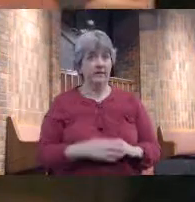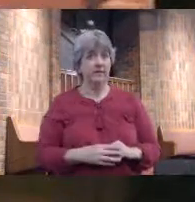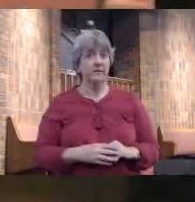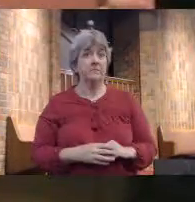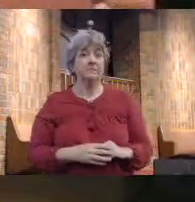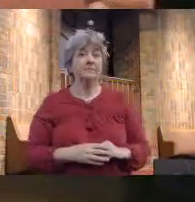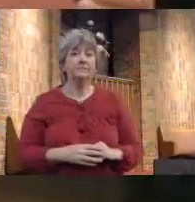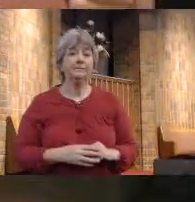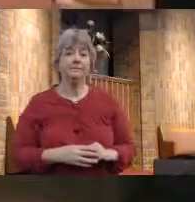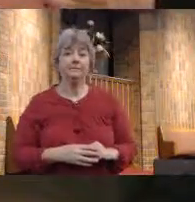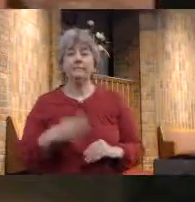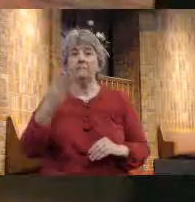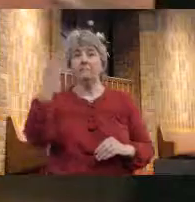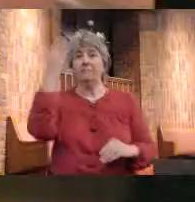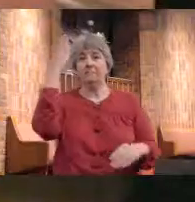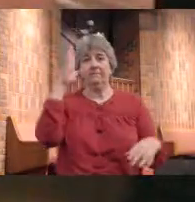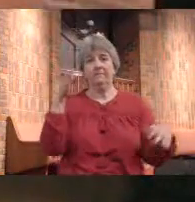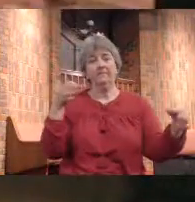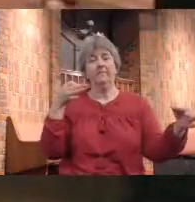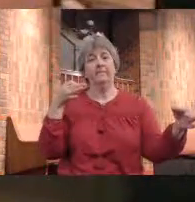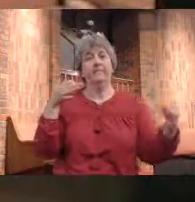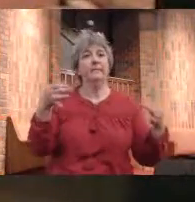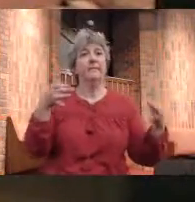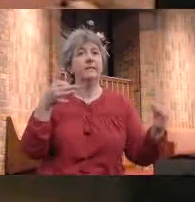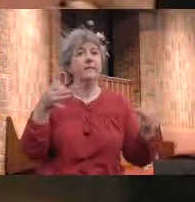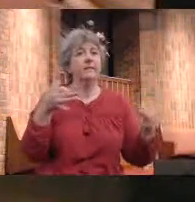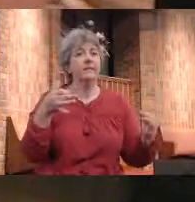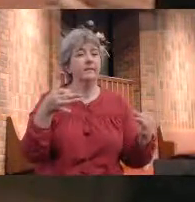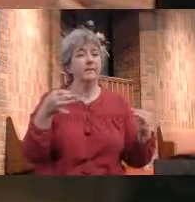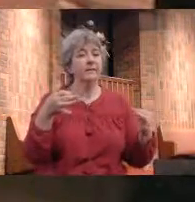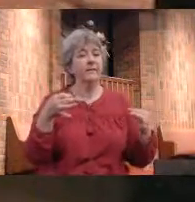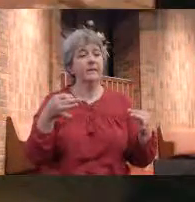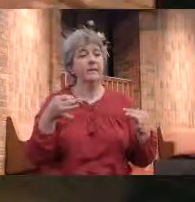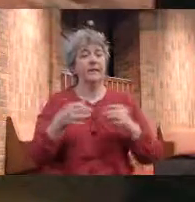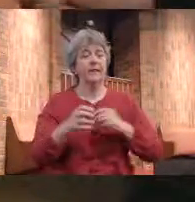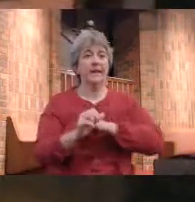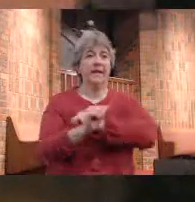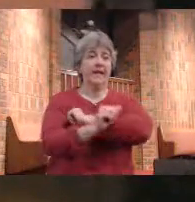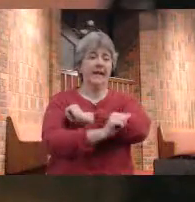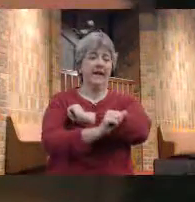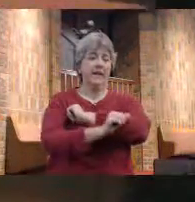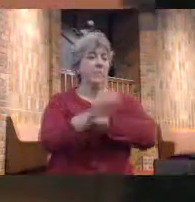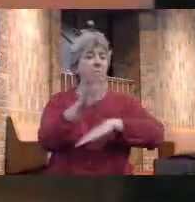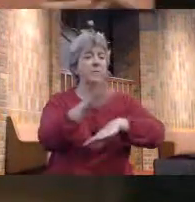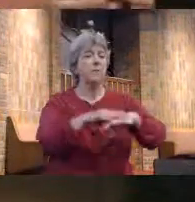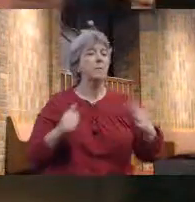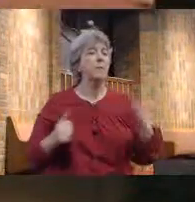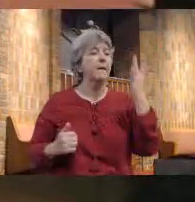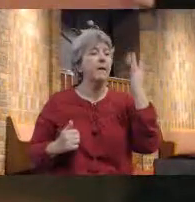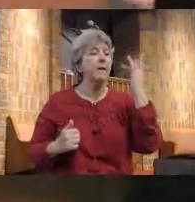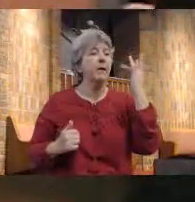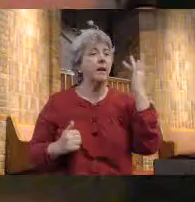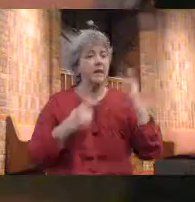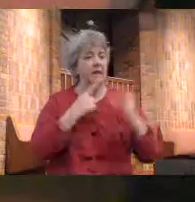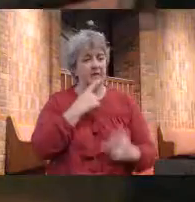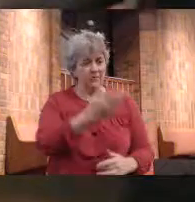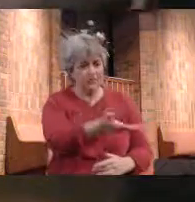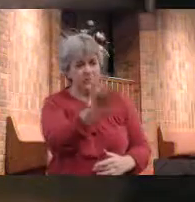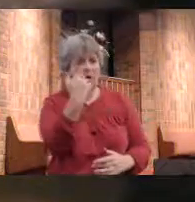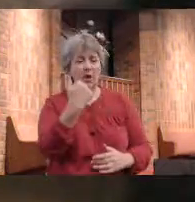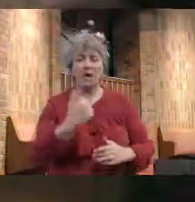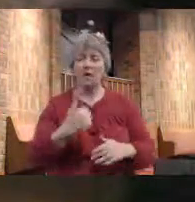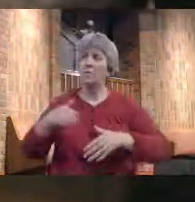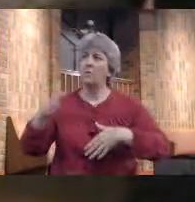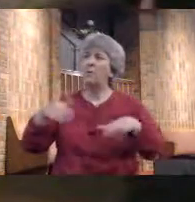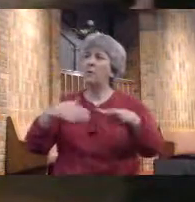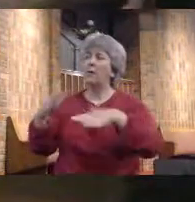As God explains to Abraham the reason why Abraham is being called, and He says, you come and walk before me. I'm going to make you a great